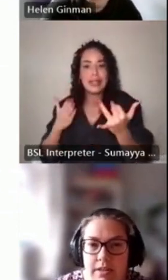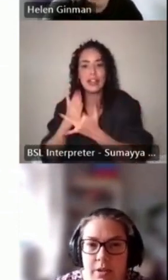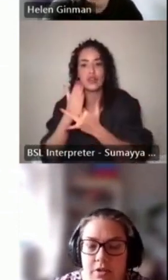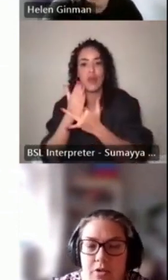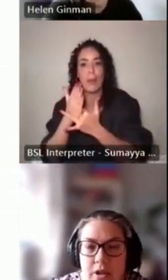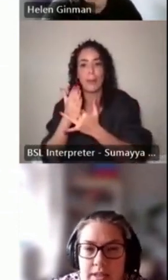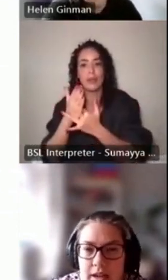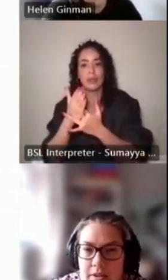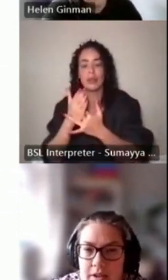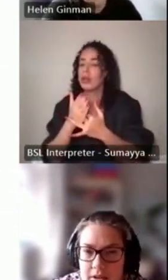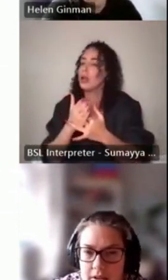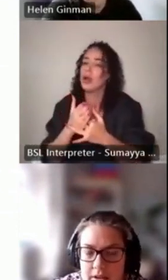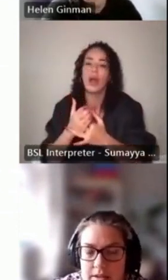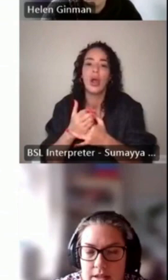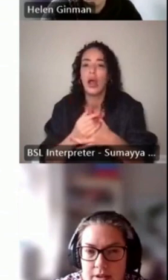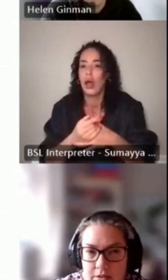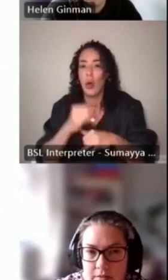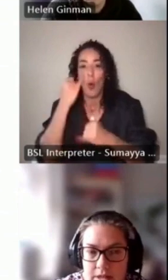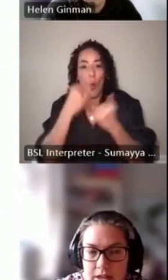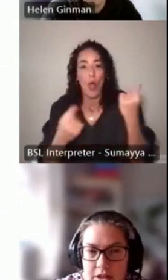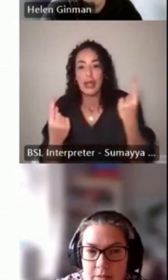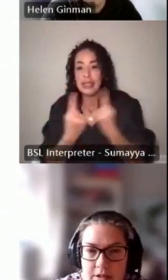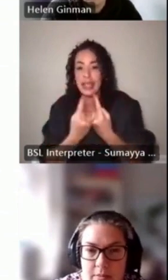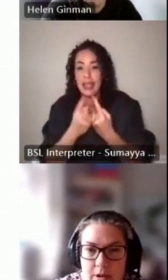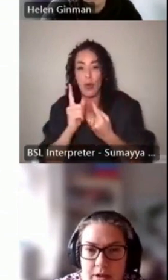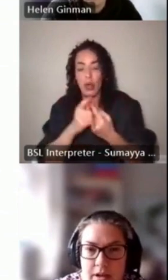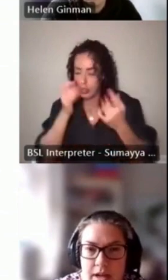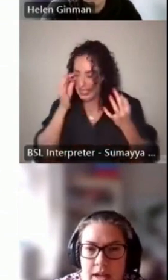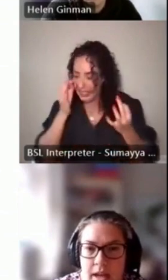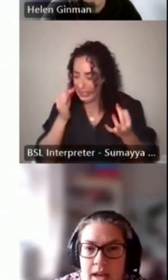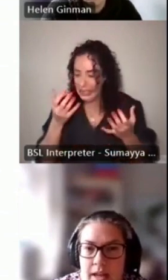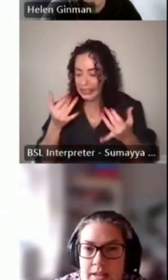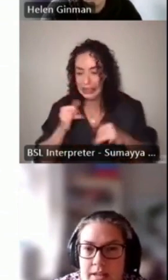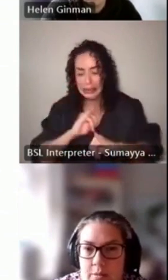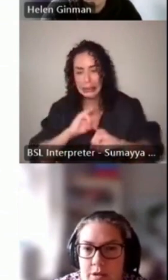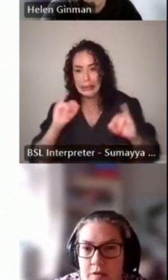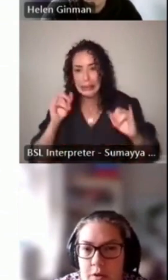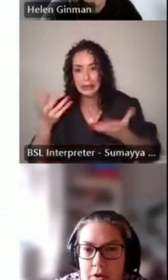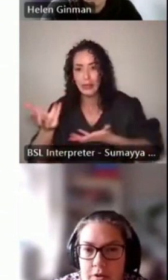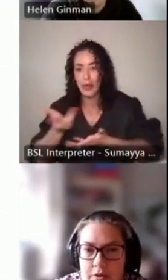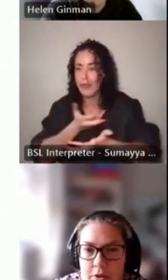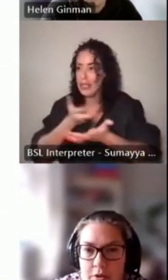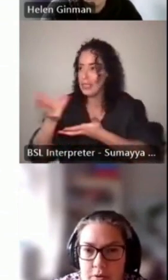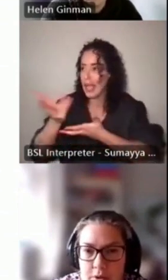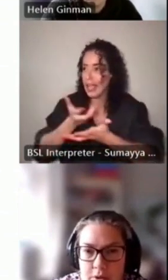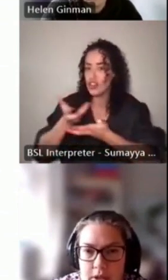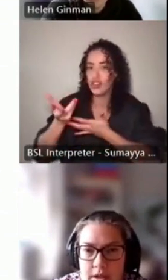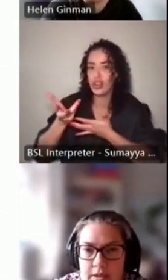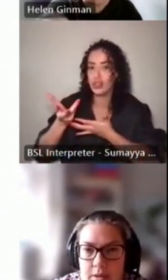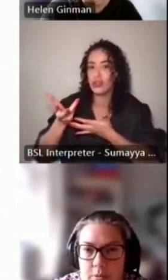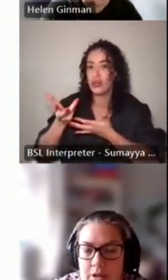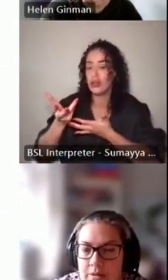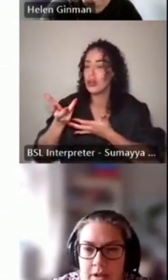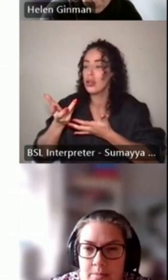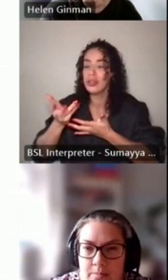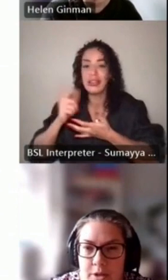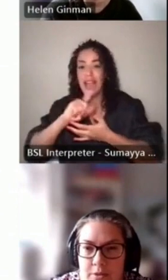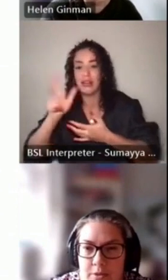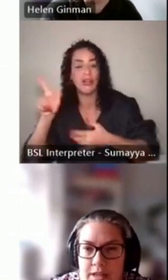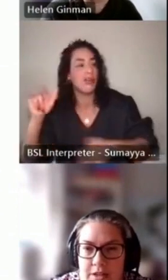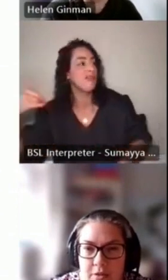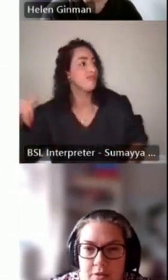nothing worse than when you're trying to have a serious conversation with someone and someone's phone goes off, or